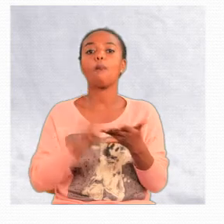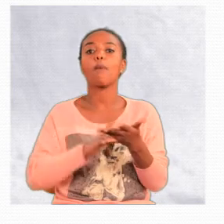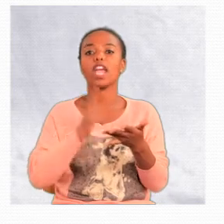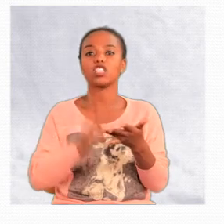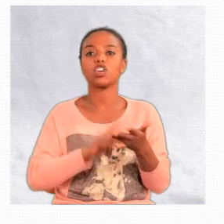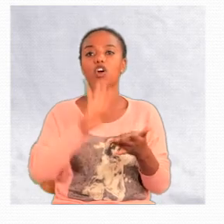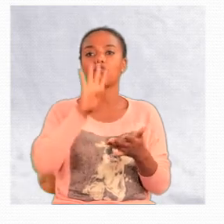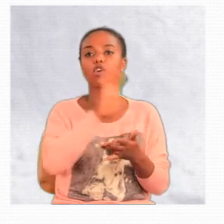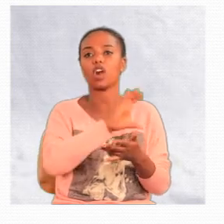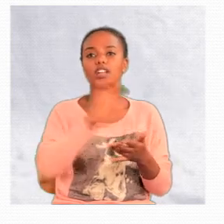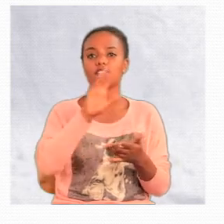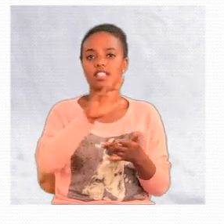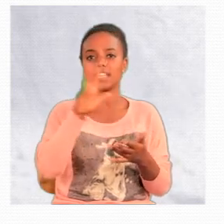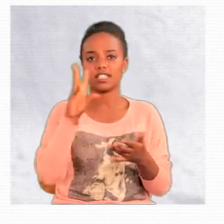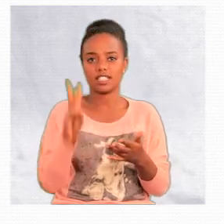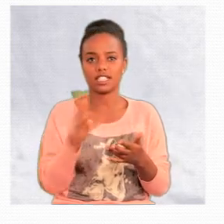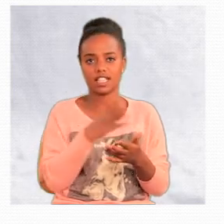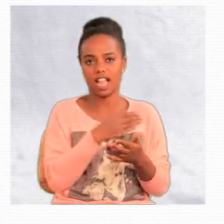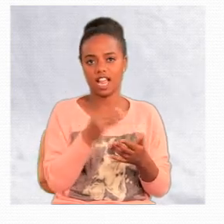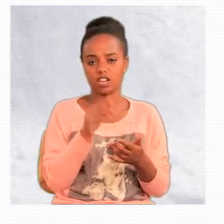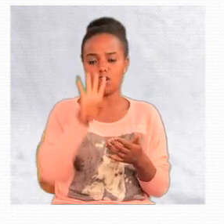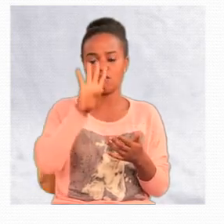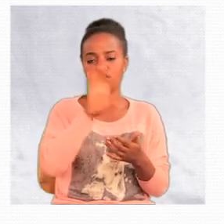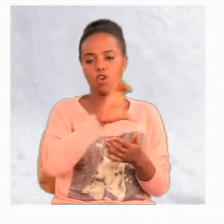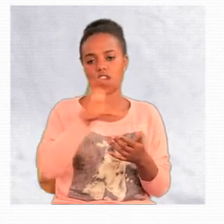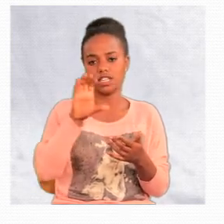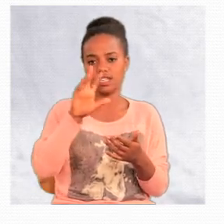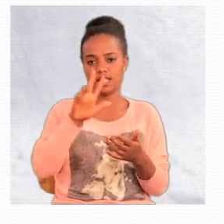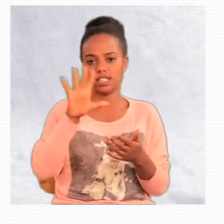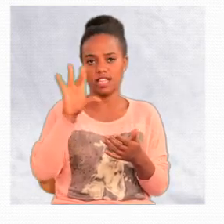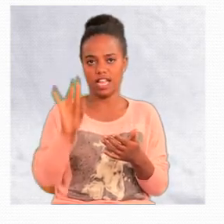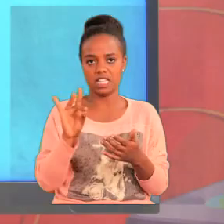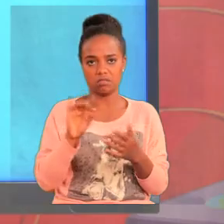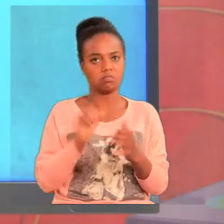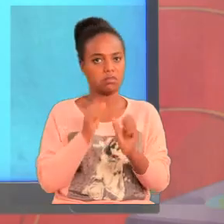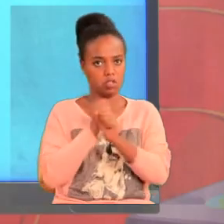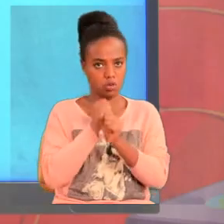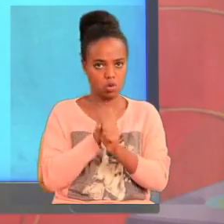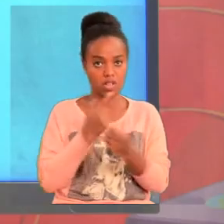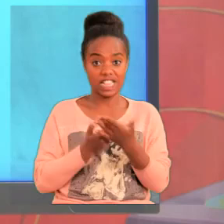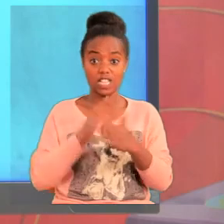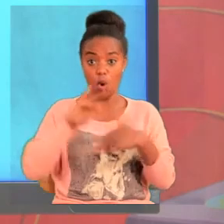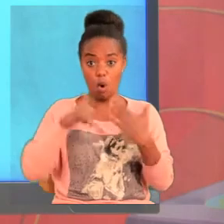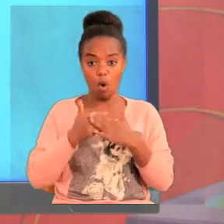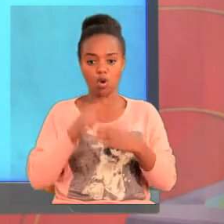page 436 and 438